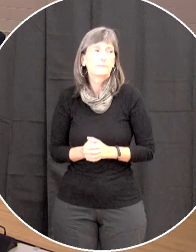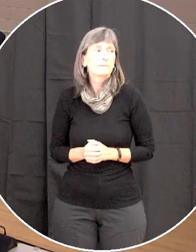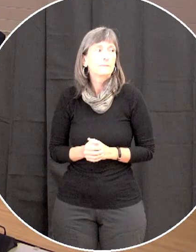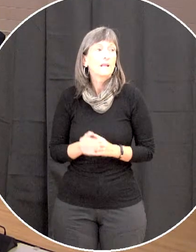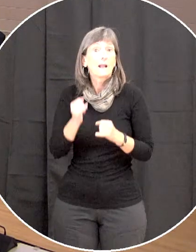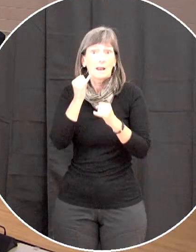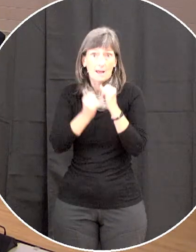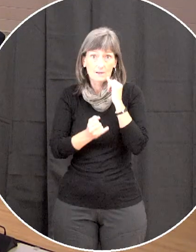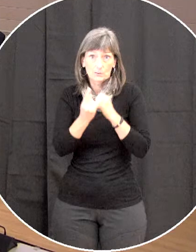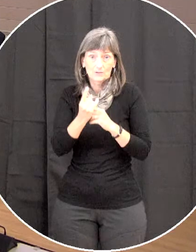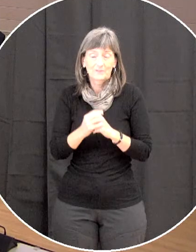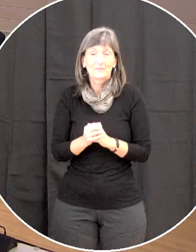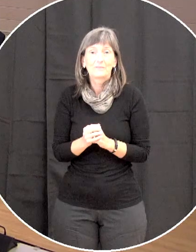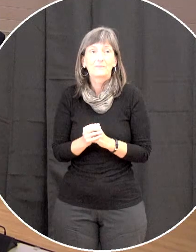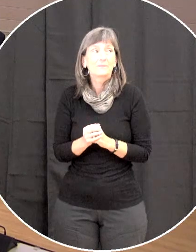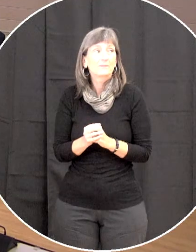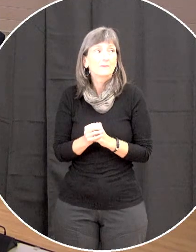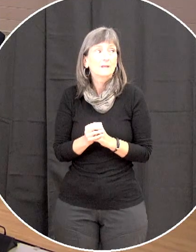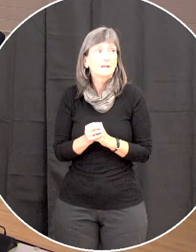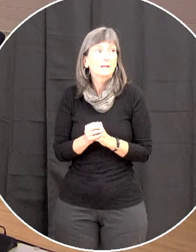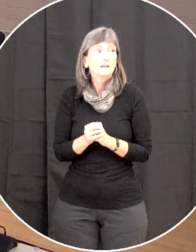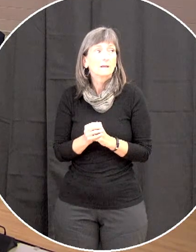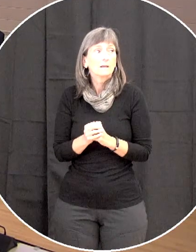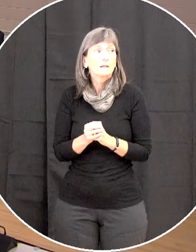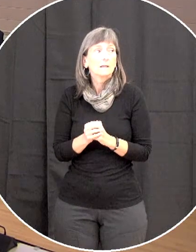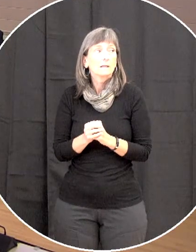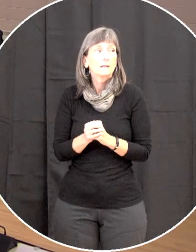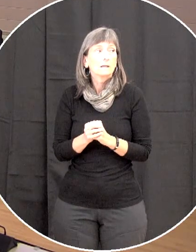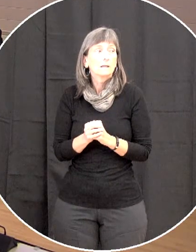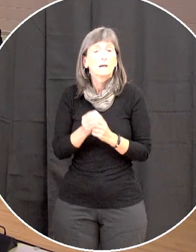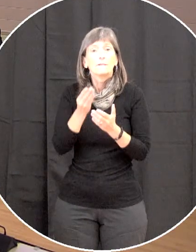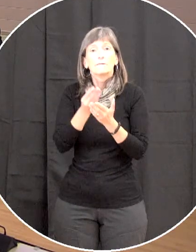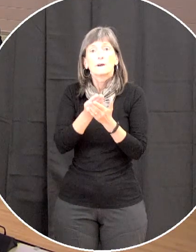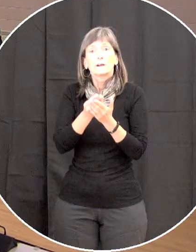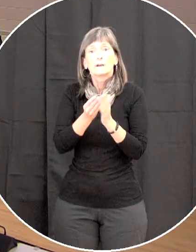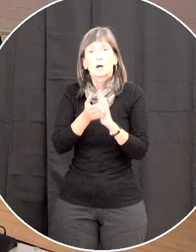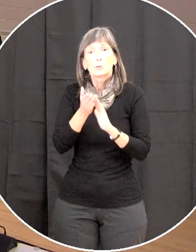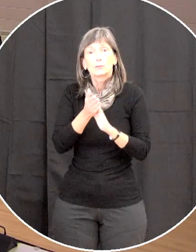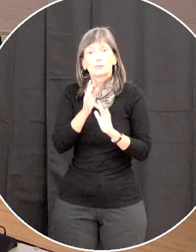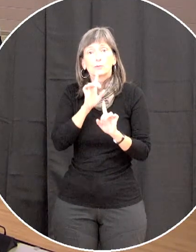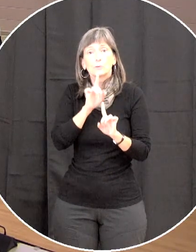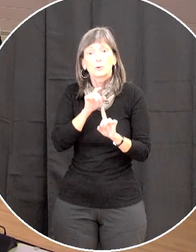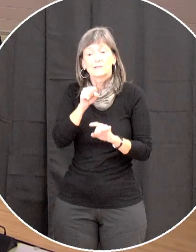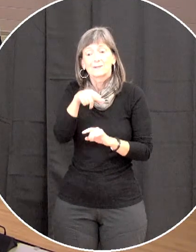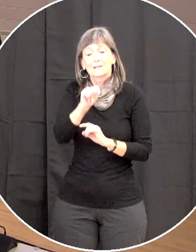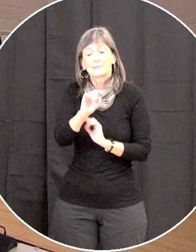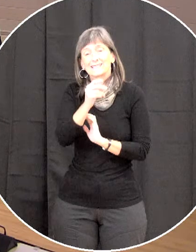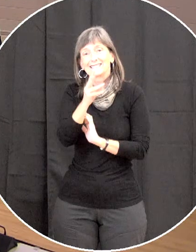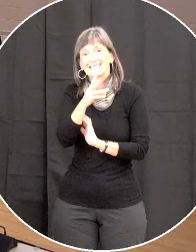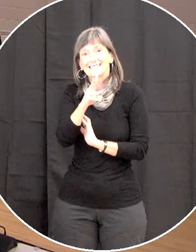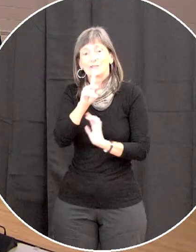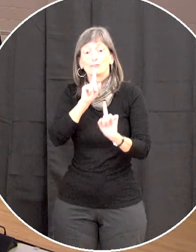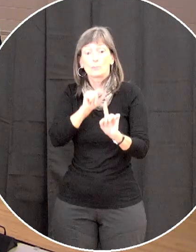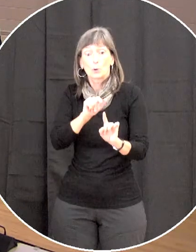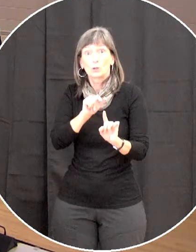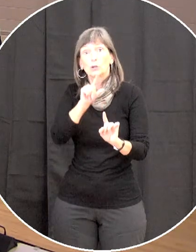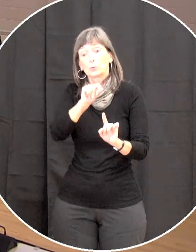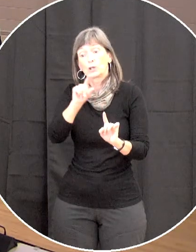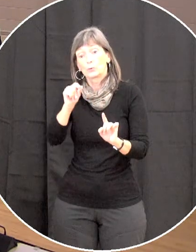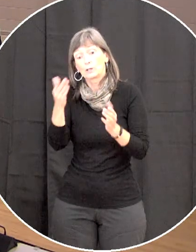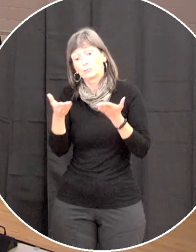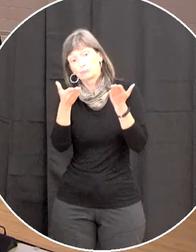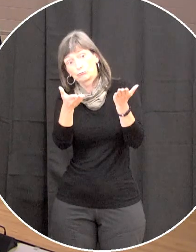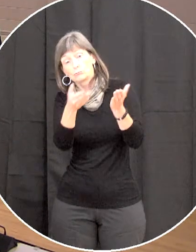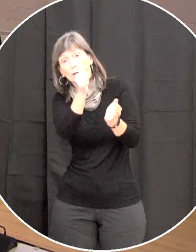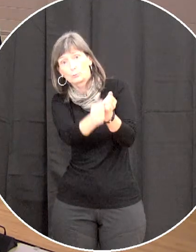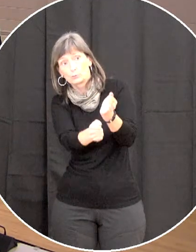And the final one is the blanket recommendation. The board approved the Finance and Operations Committee report of September the 16th, 2020, as presented.